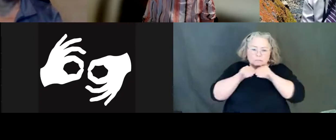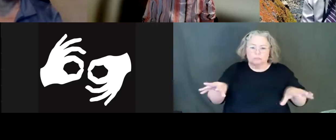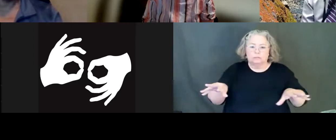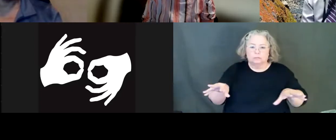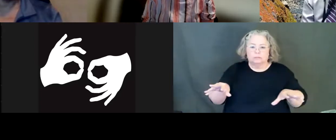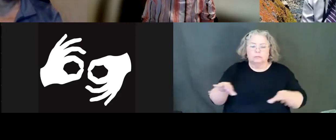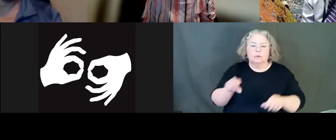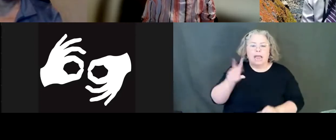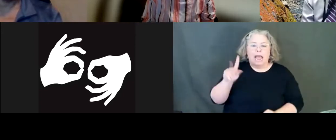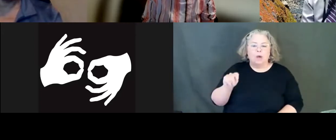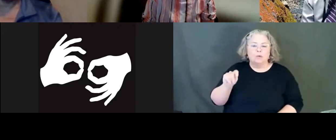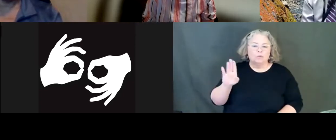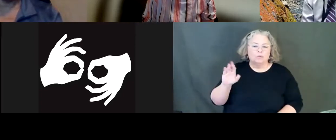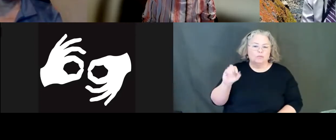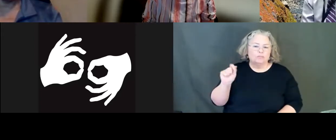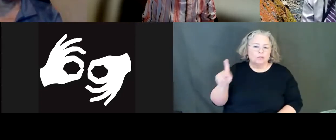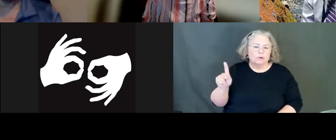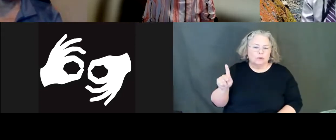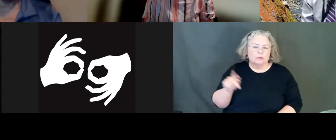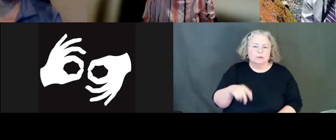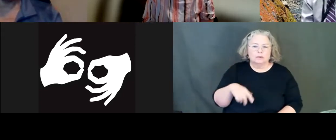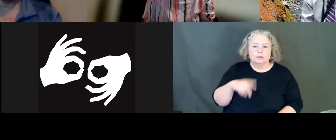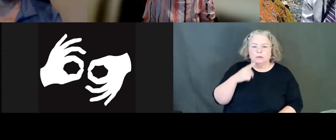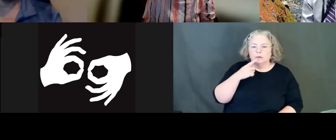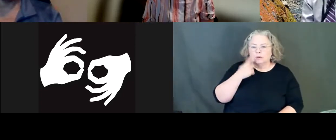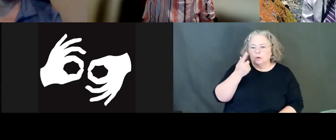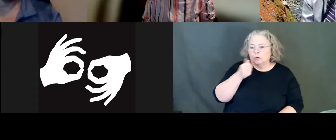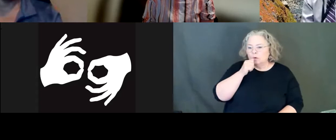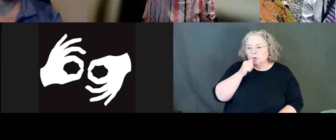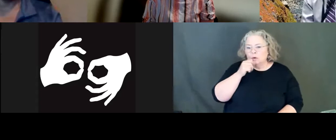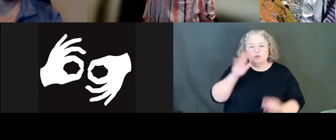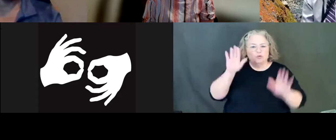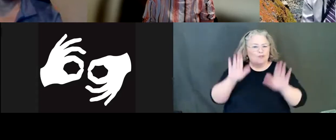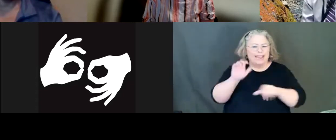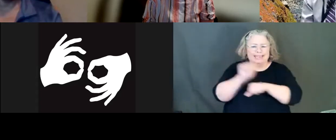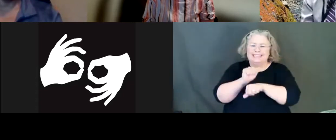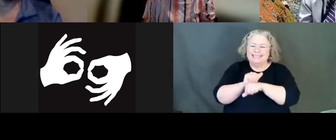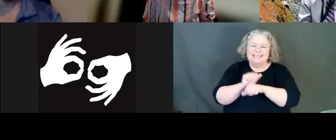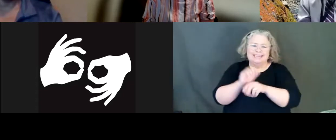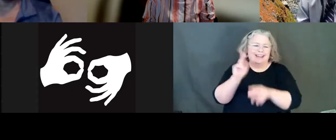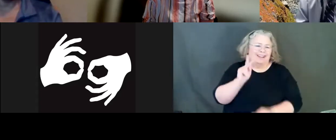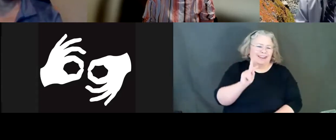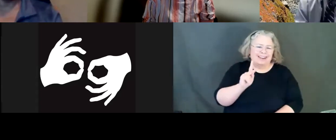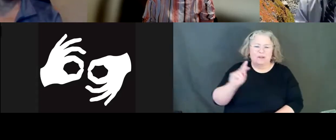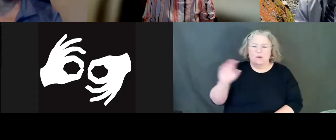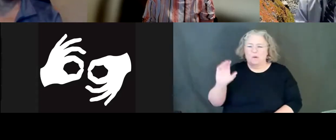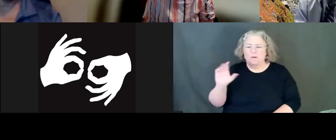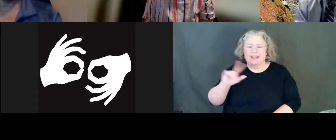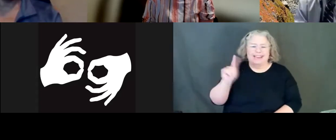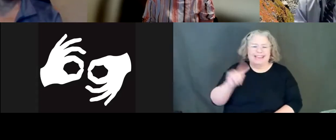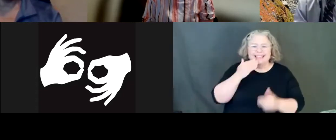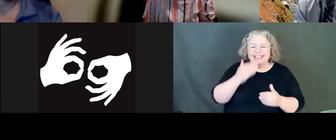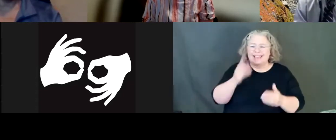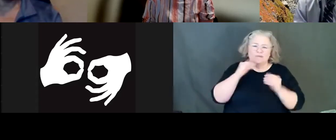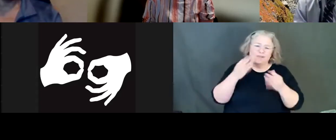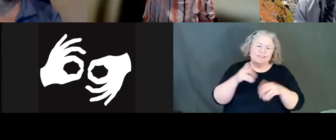Got it. So we have an anonymous attendee that said, great job, Dr. Kasirye, Dr. Cohen, and Liz. Thank you so much for giving